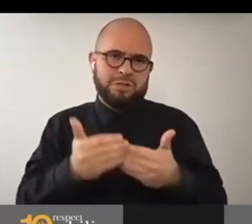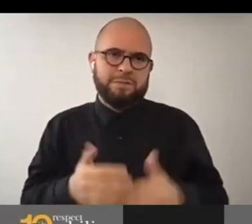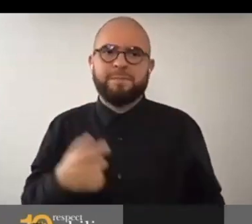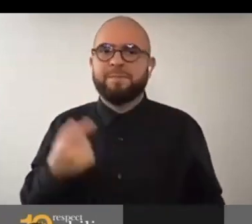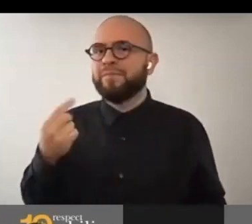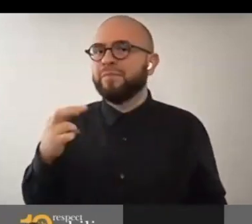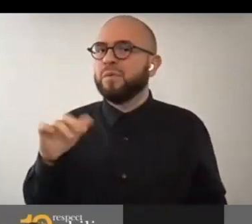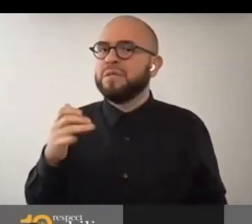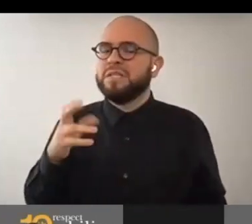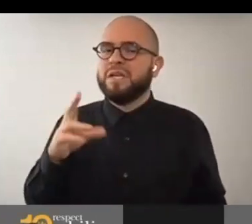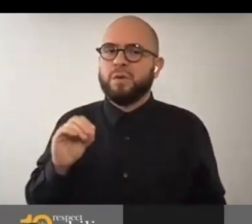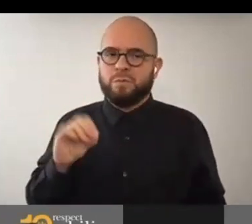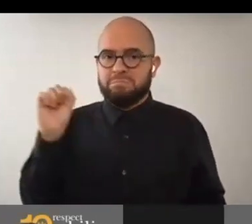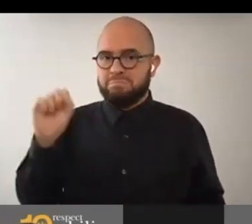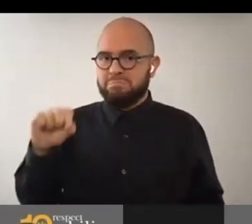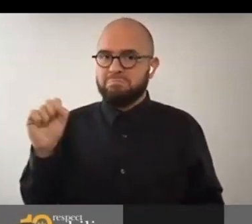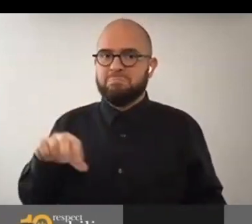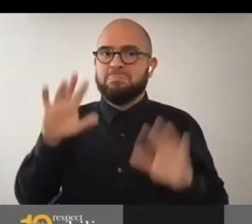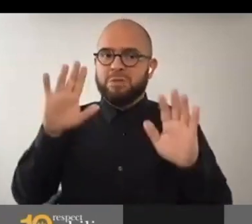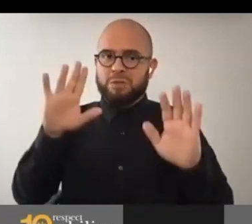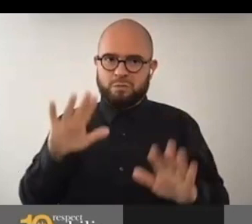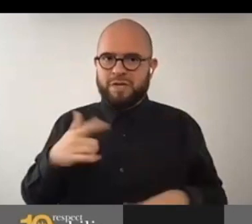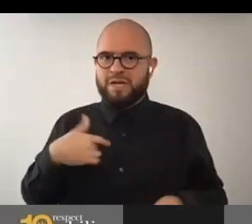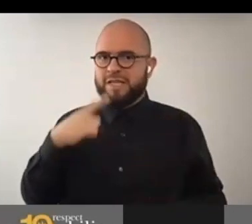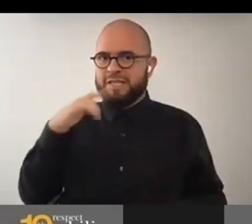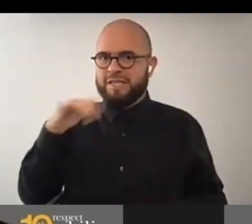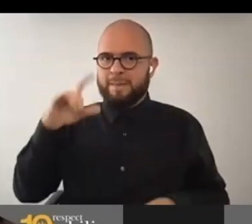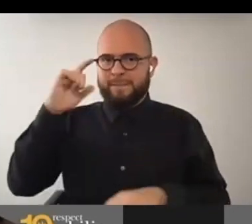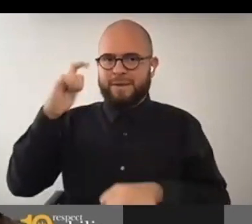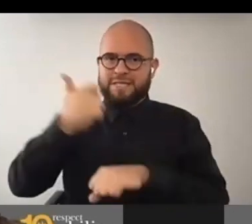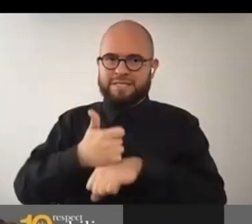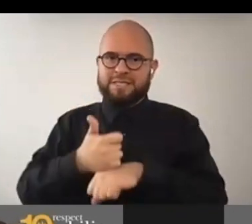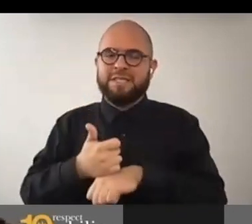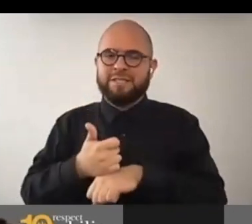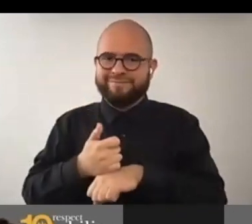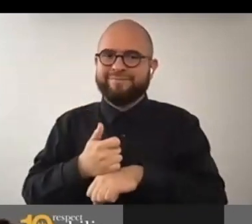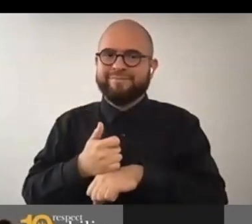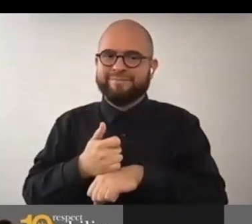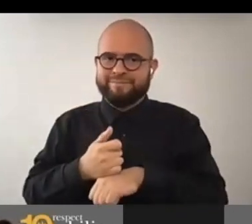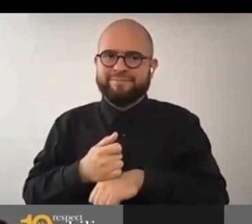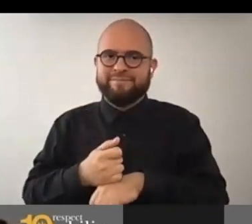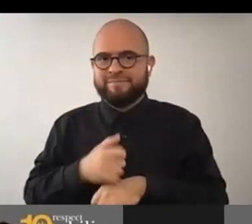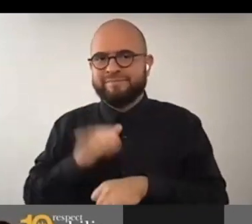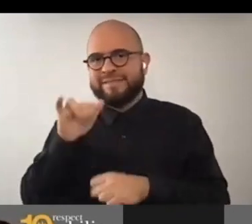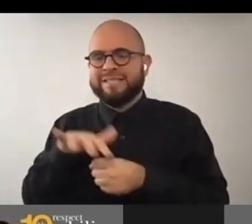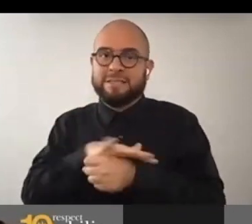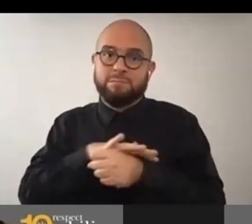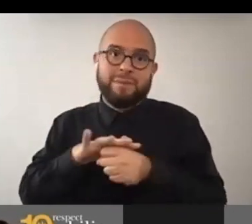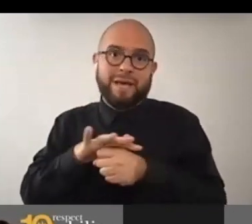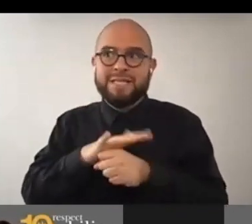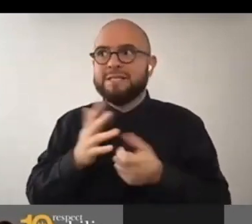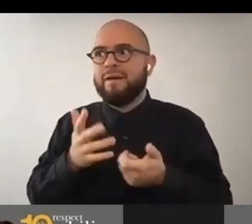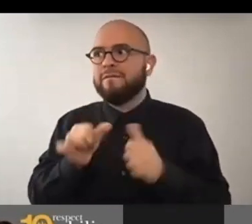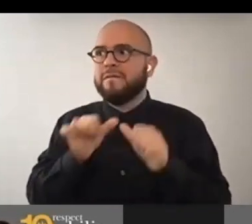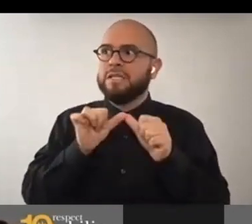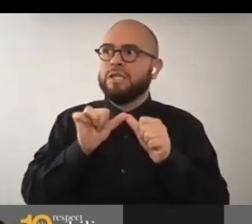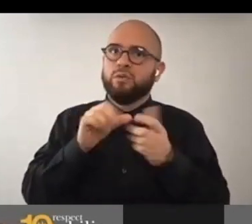hear there in that sort of a mindset towards just a space of continuous learning and continuous growth. So, and I love